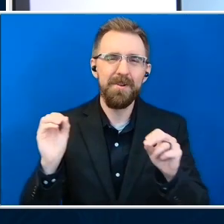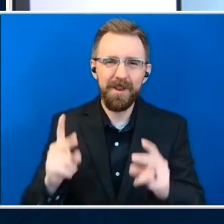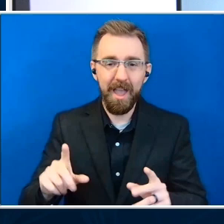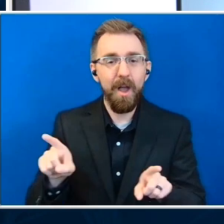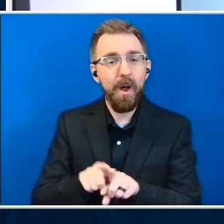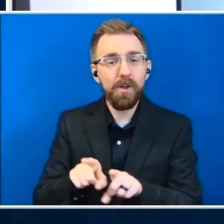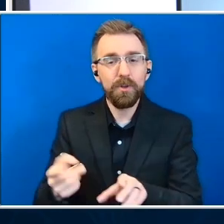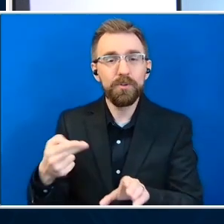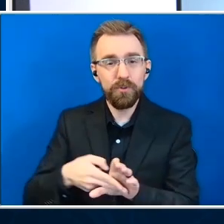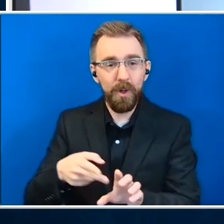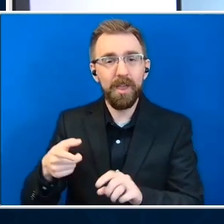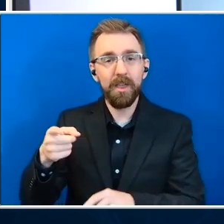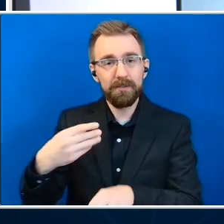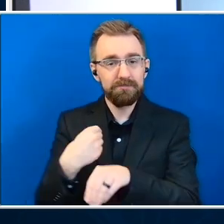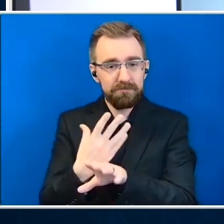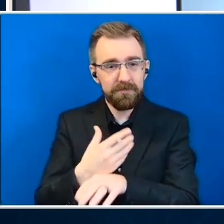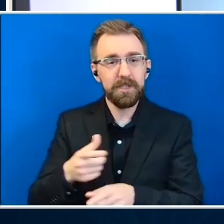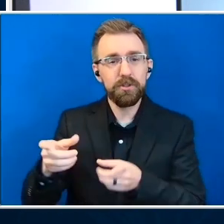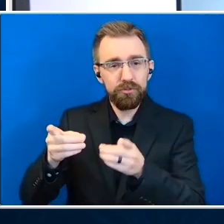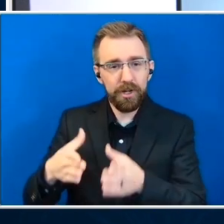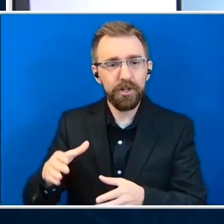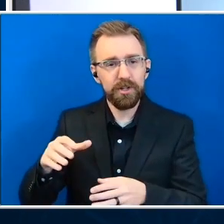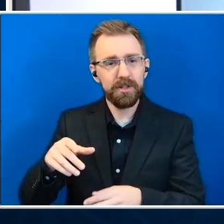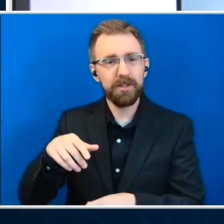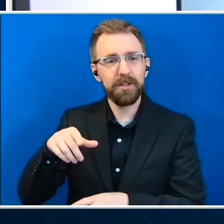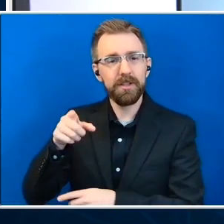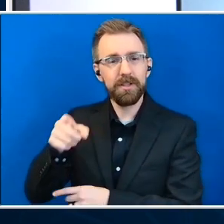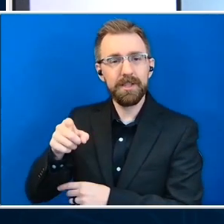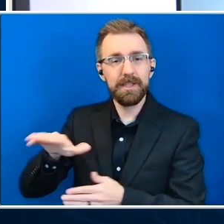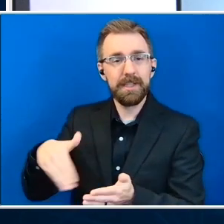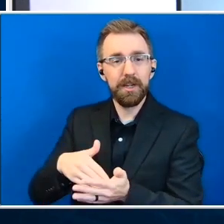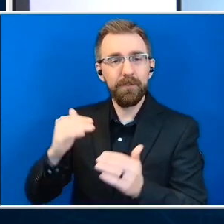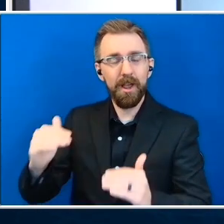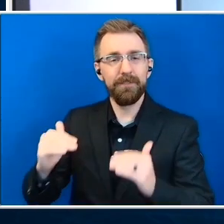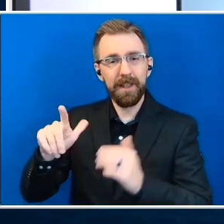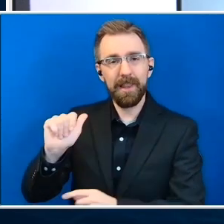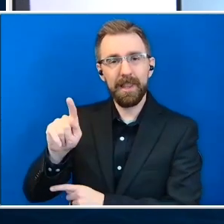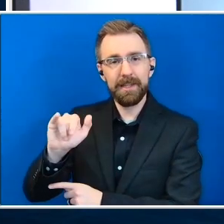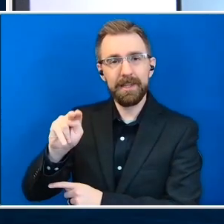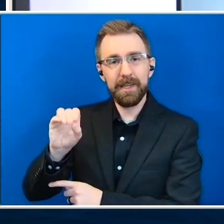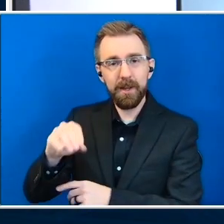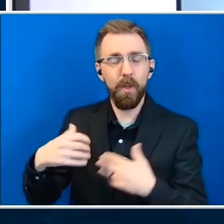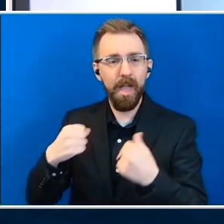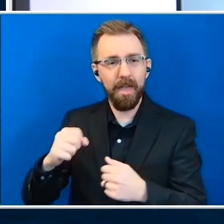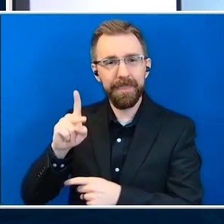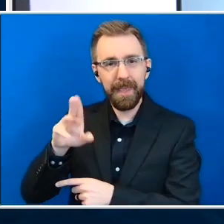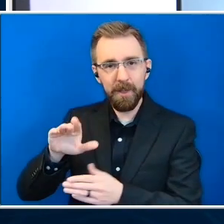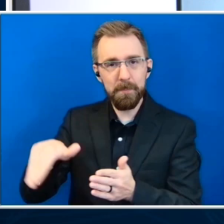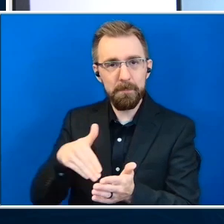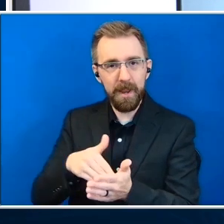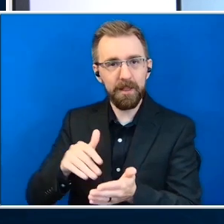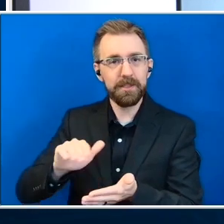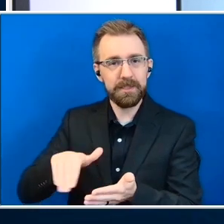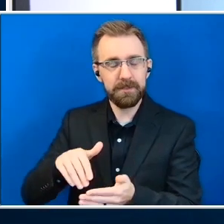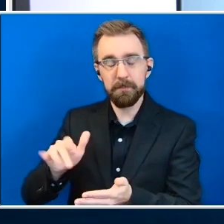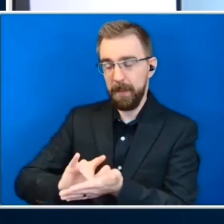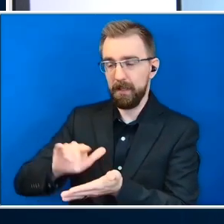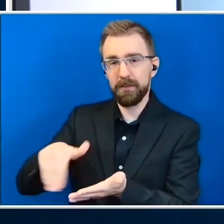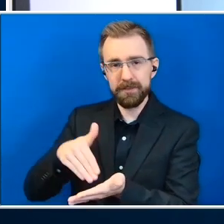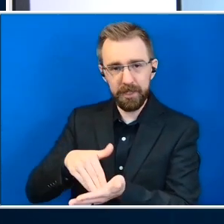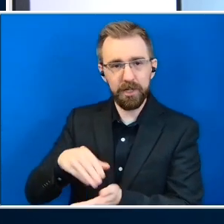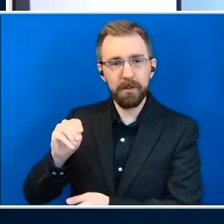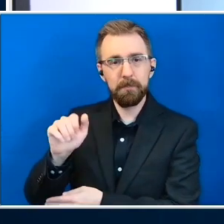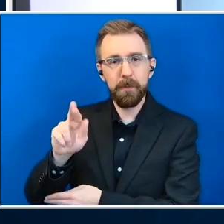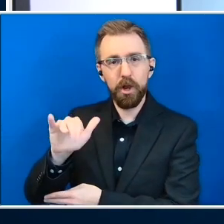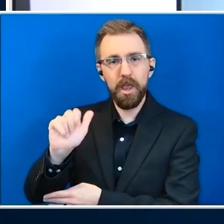the director of the Juntos Center for Advancing Latino Health at KU Medical Center, Mariana Ramirez. Welcome, Mariana. Thanks